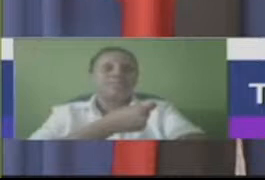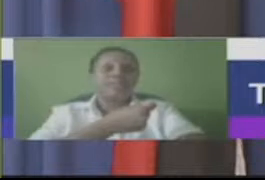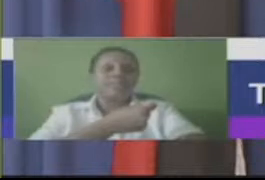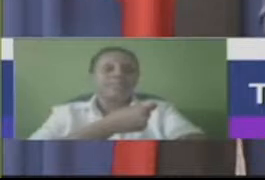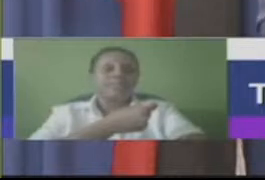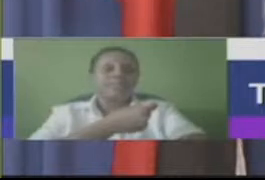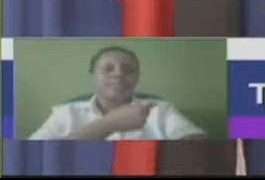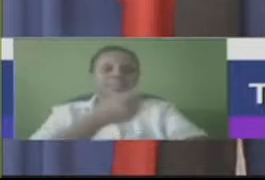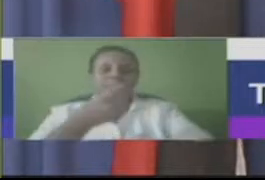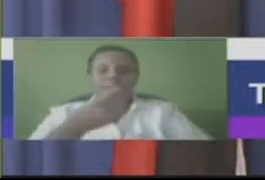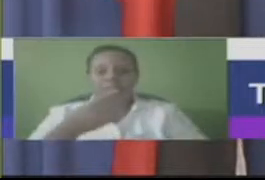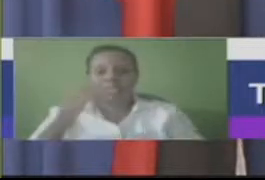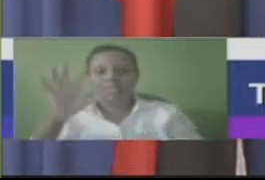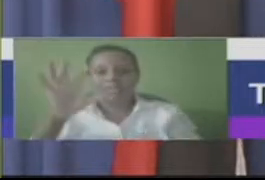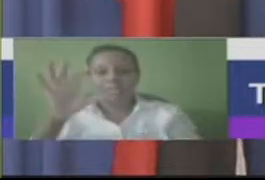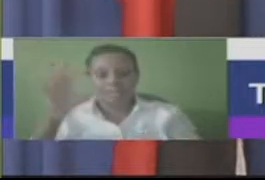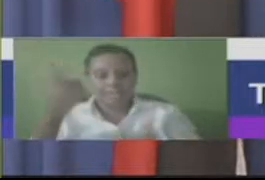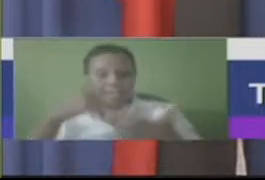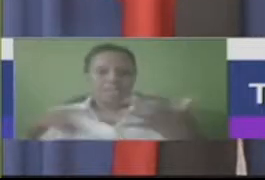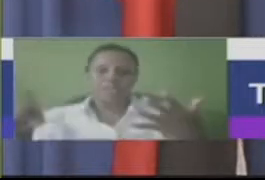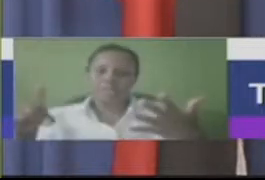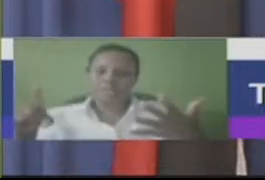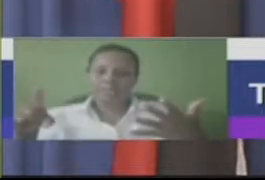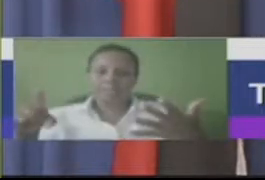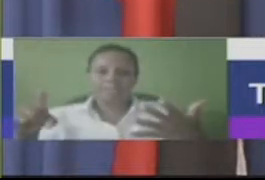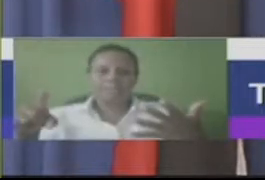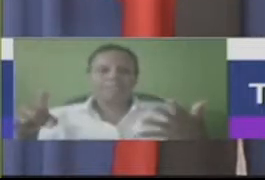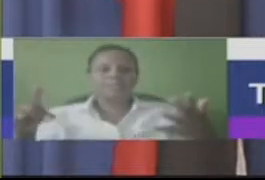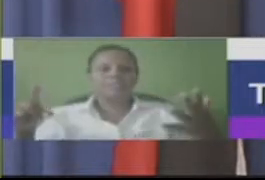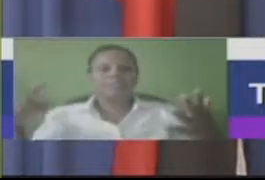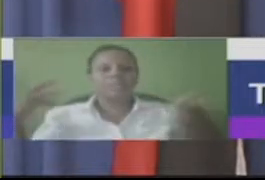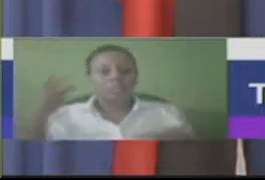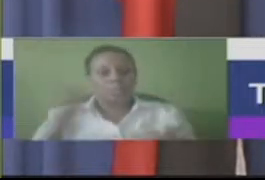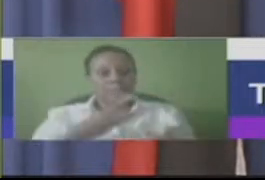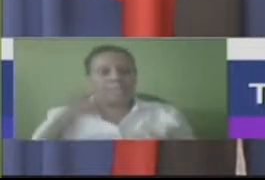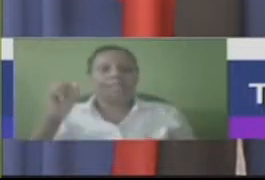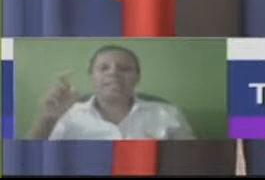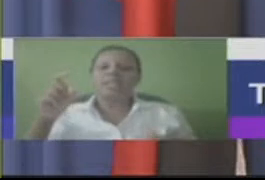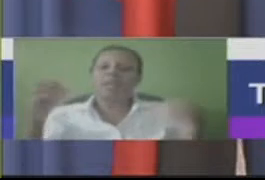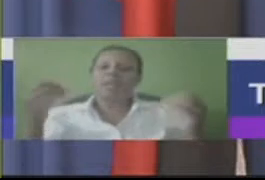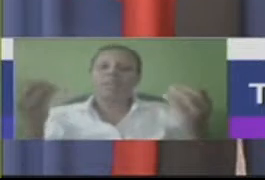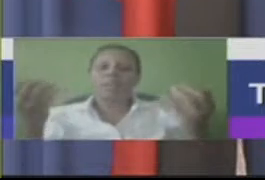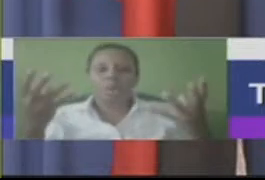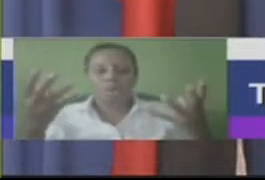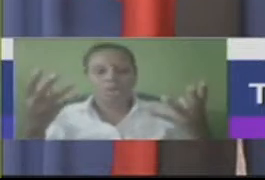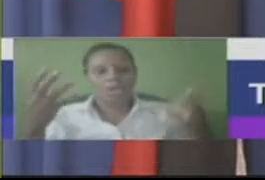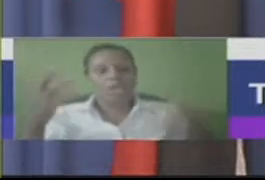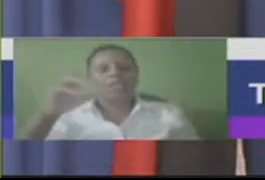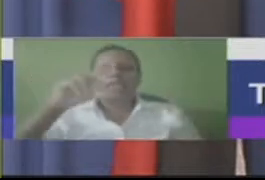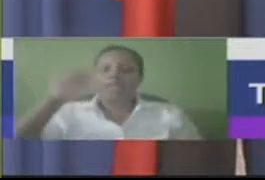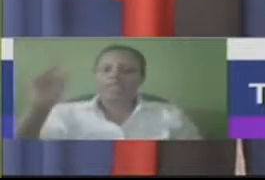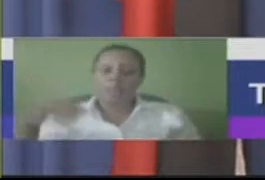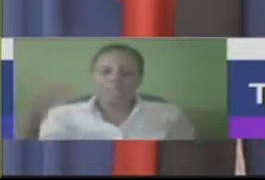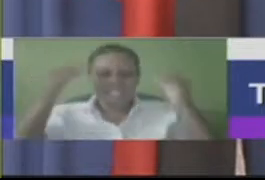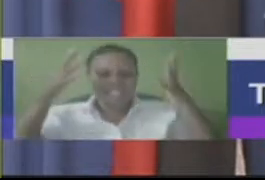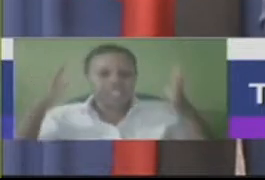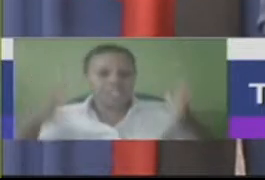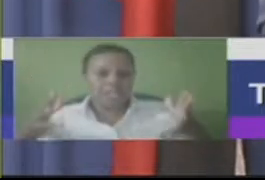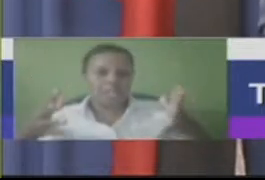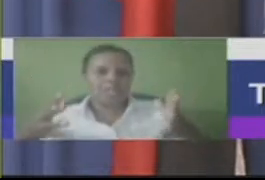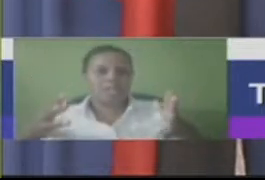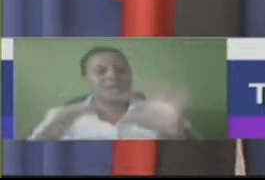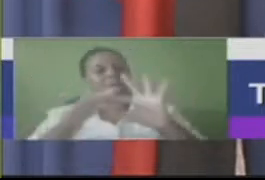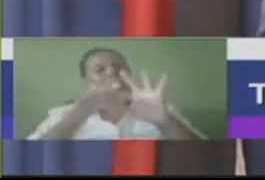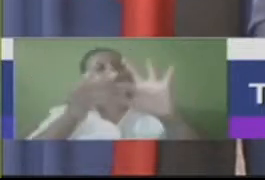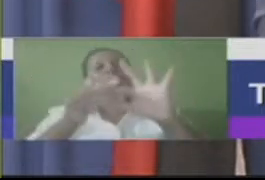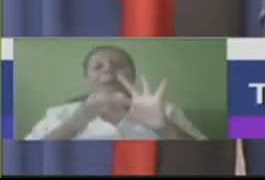need 2,000 teachers to cooperate, to supervise, and act as invigilators to